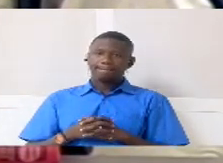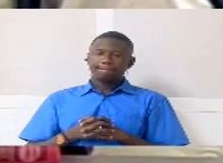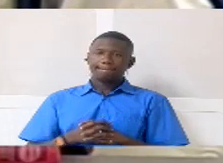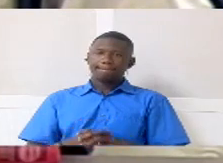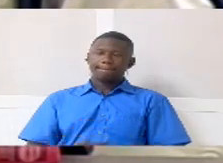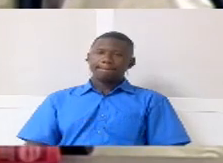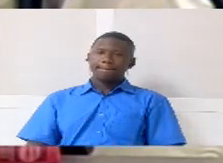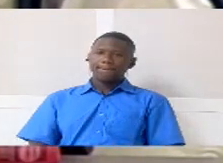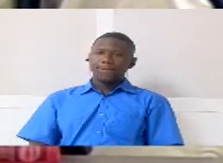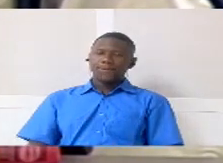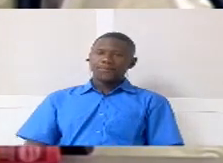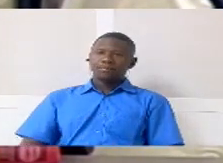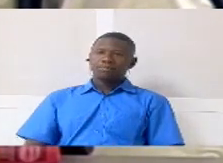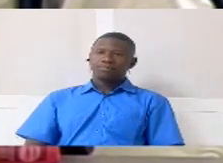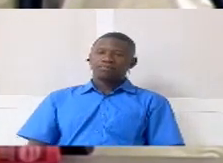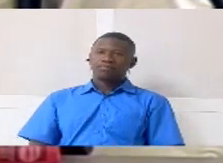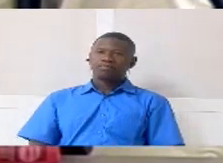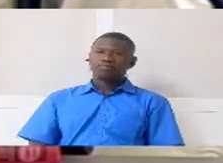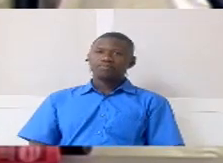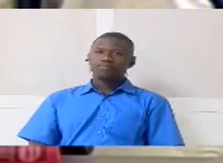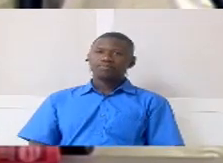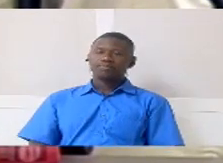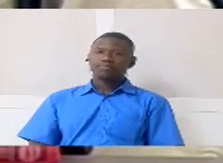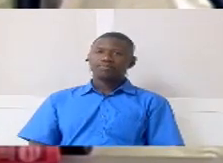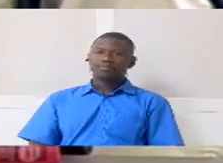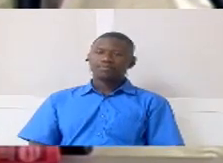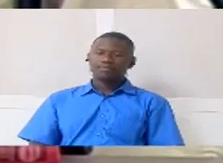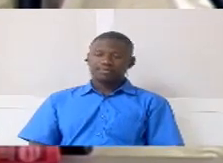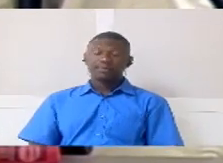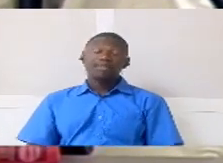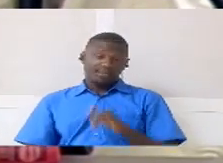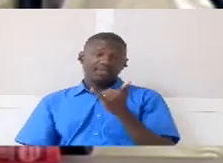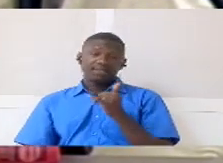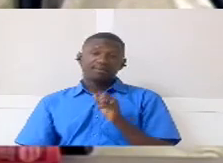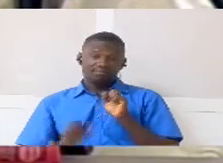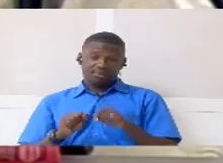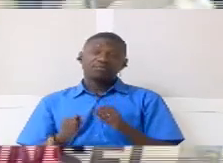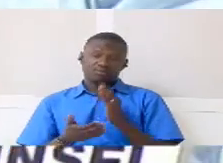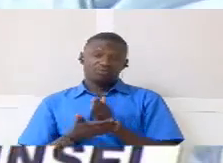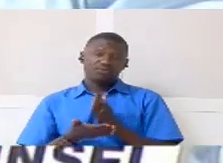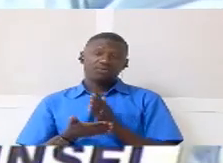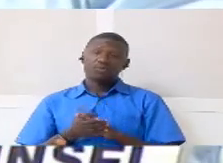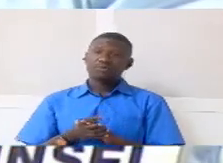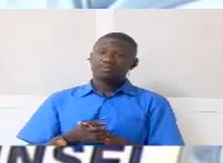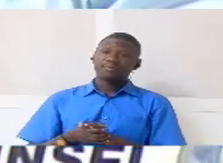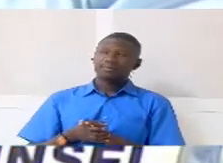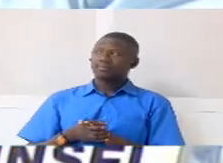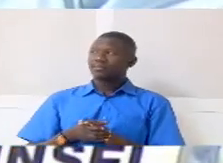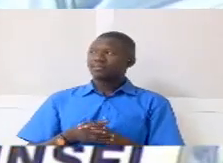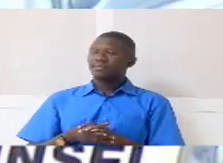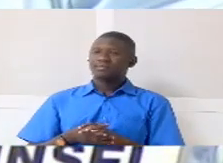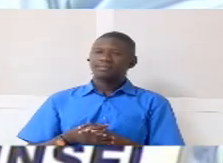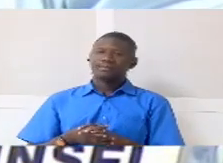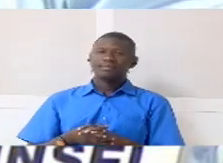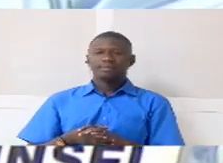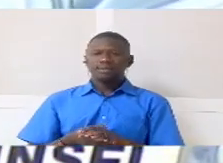katambi modolu beti men yalon ko yedo ko ke kaso la karol. Yes, that could be. Sir, could you tell